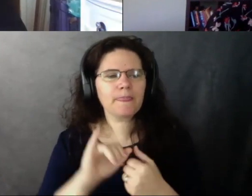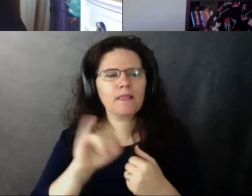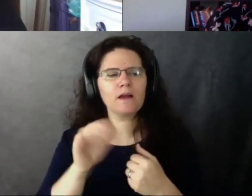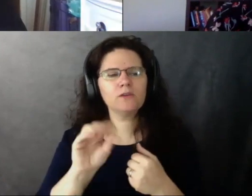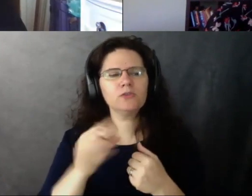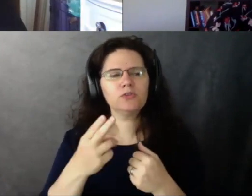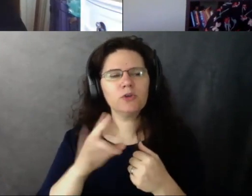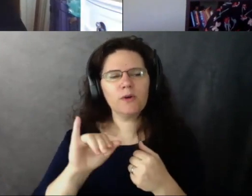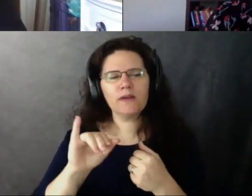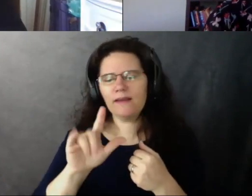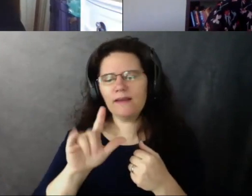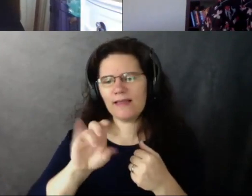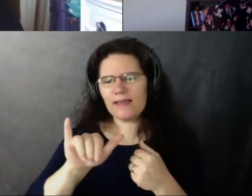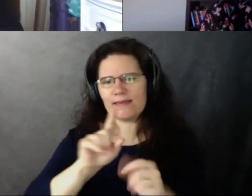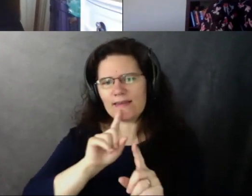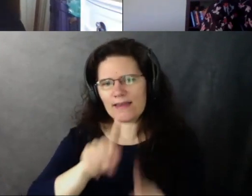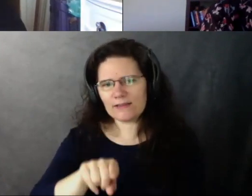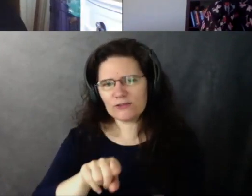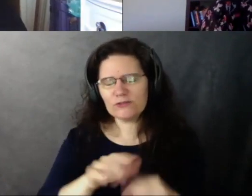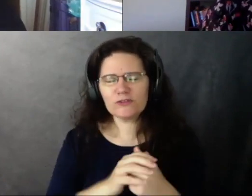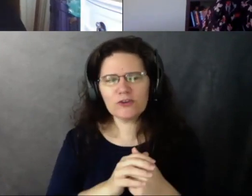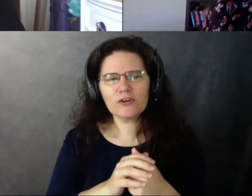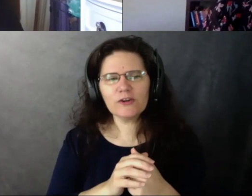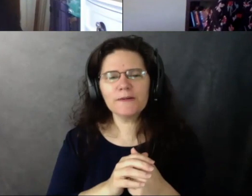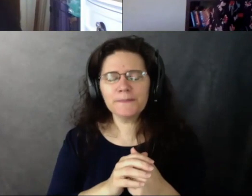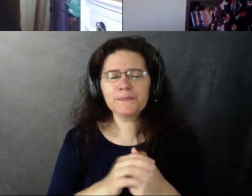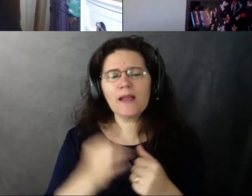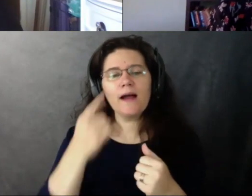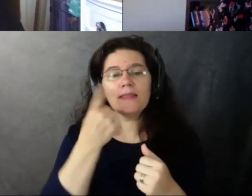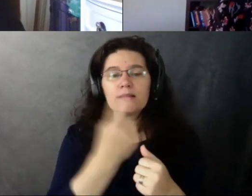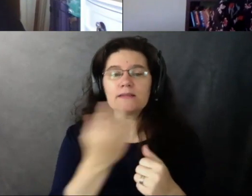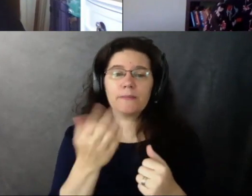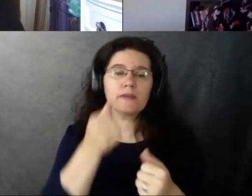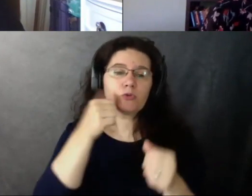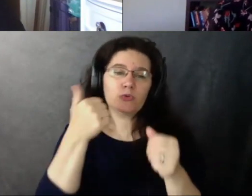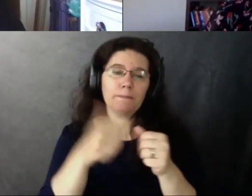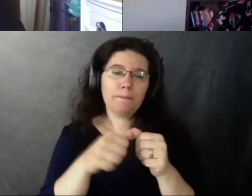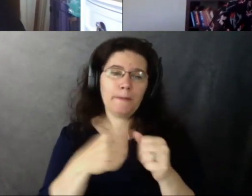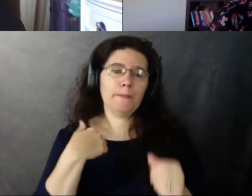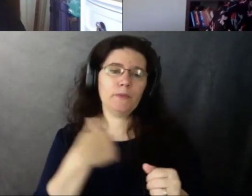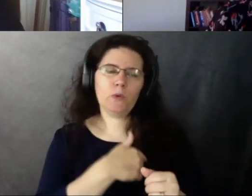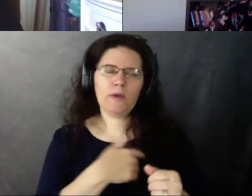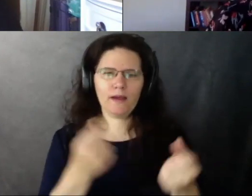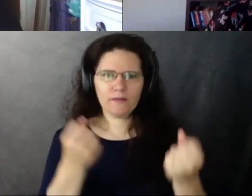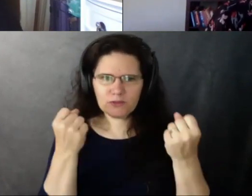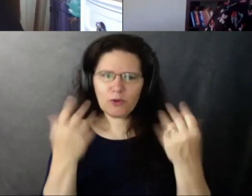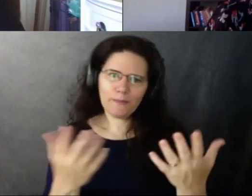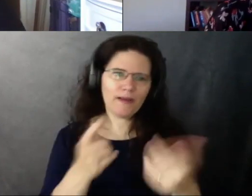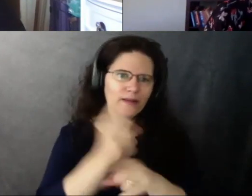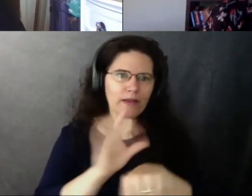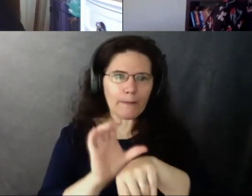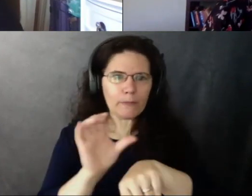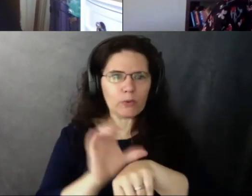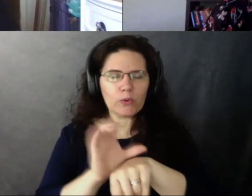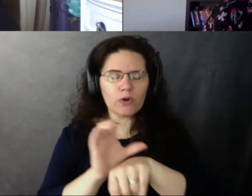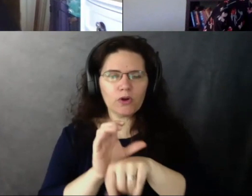Sure. I think that something to keep in mind now that we have so many virtual events going on